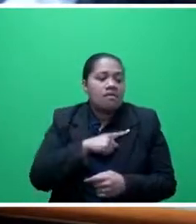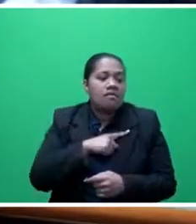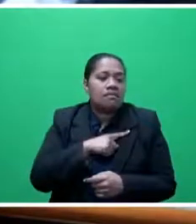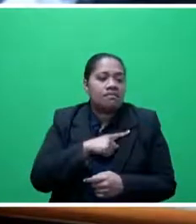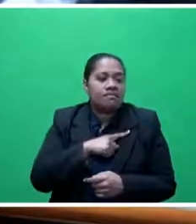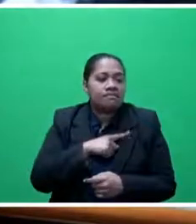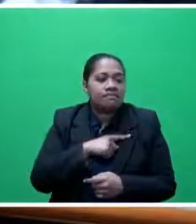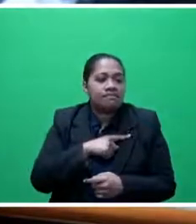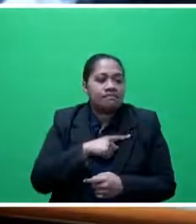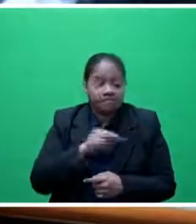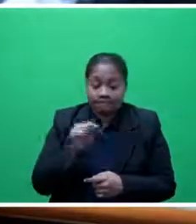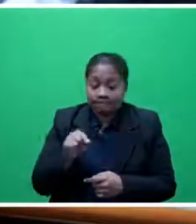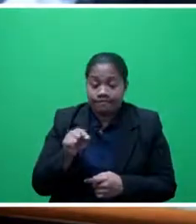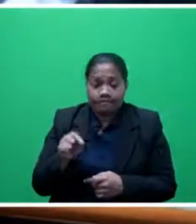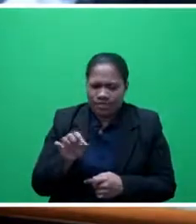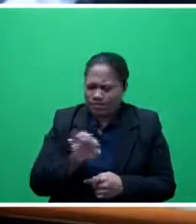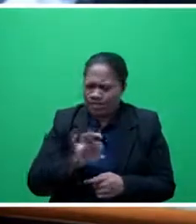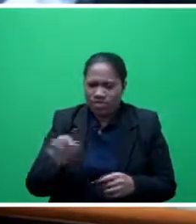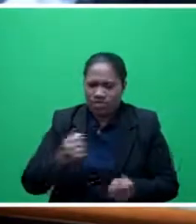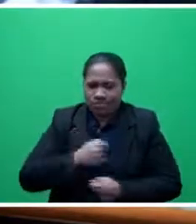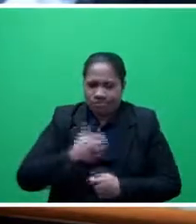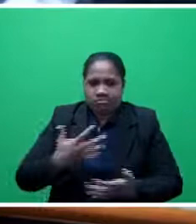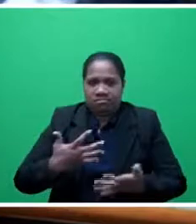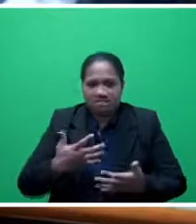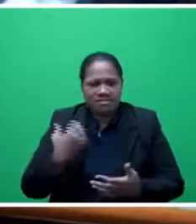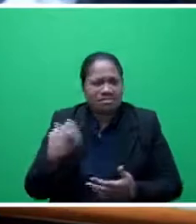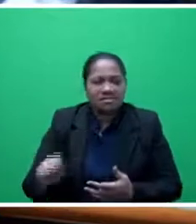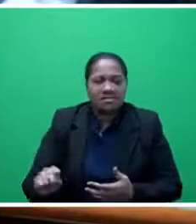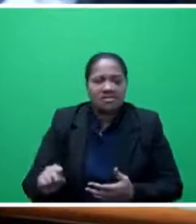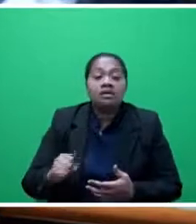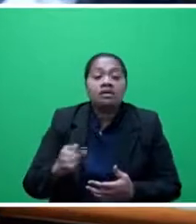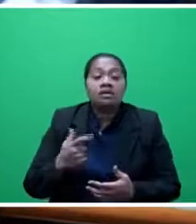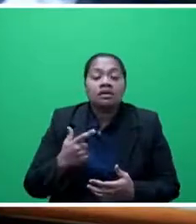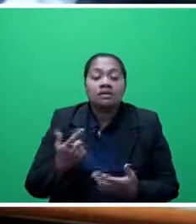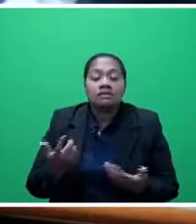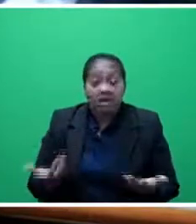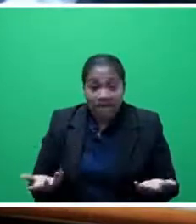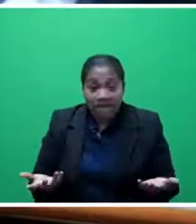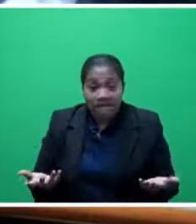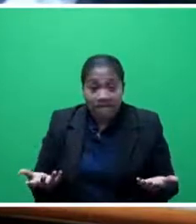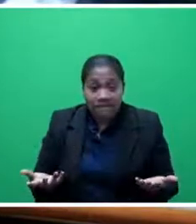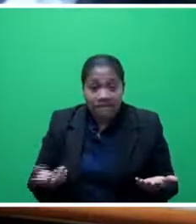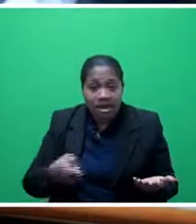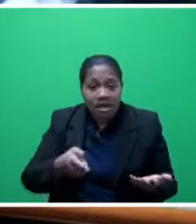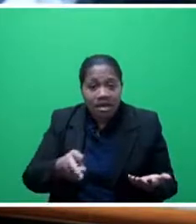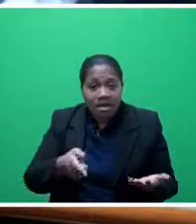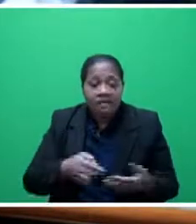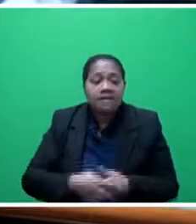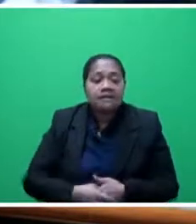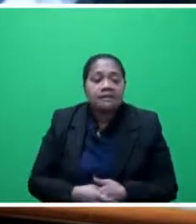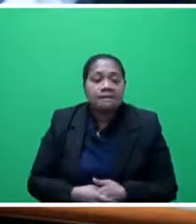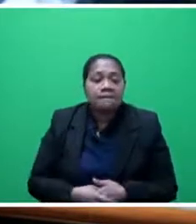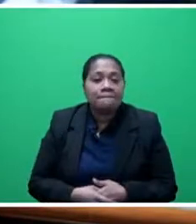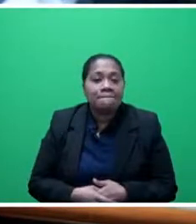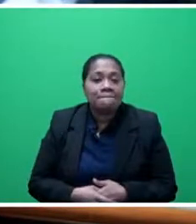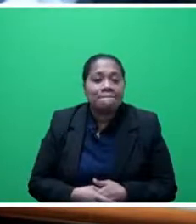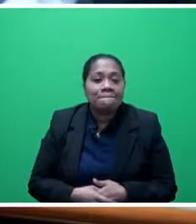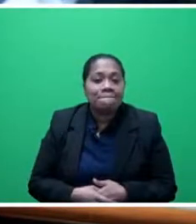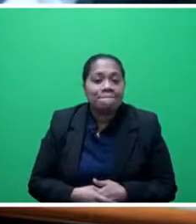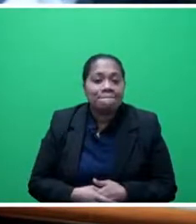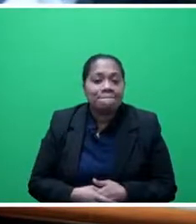this is not surprising. However, it comes at a time when the